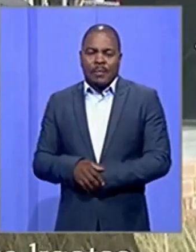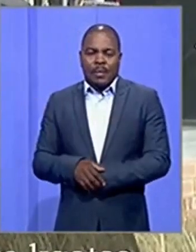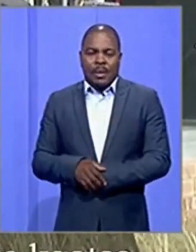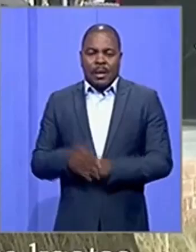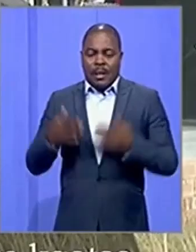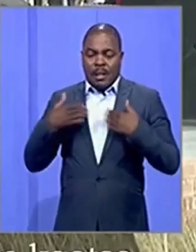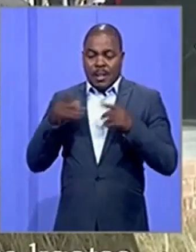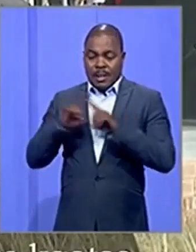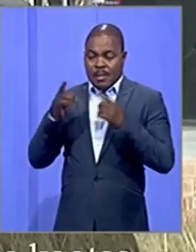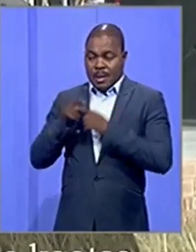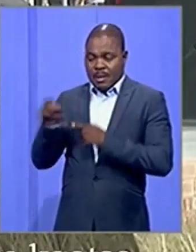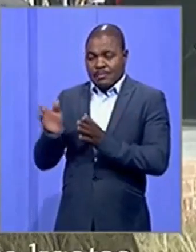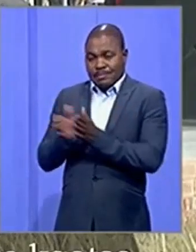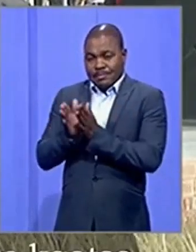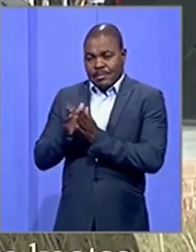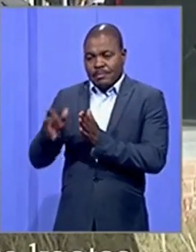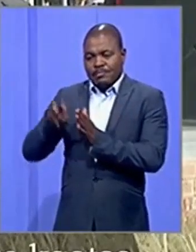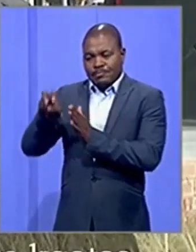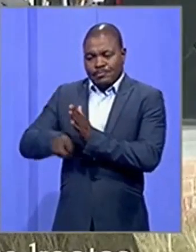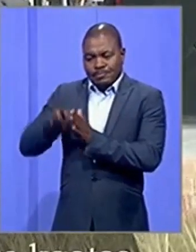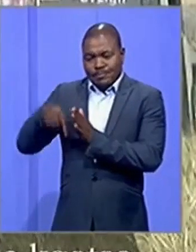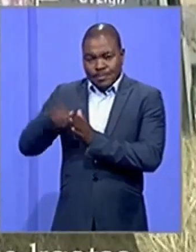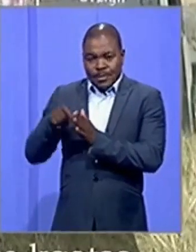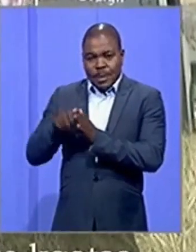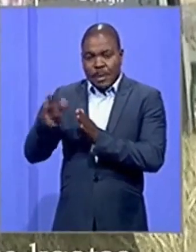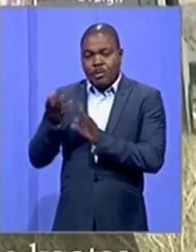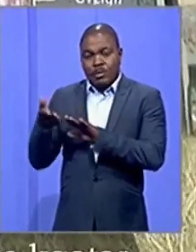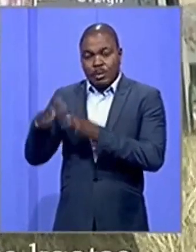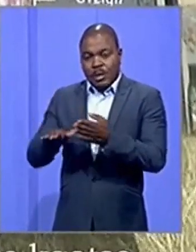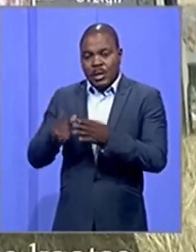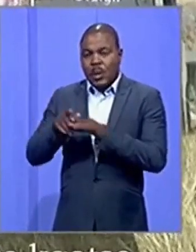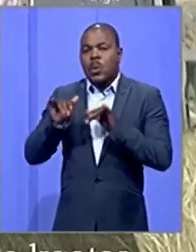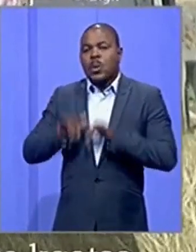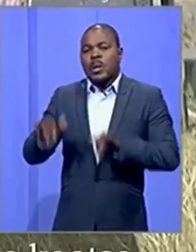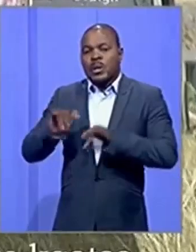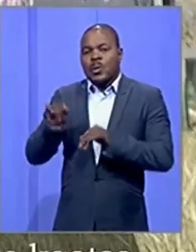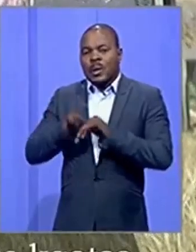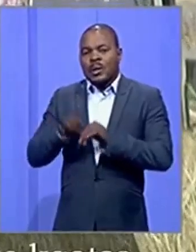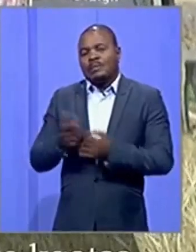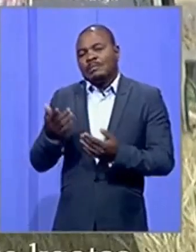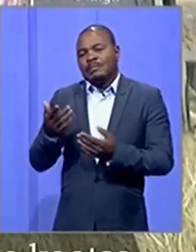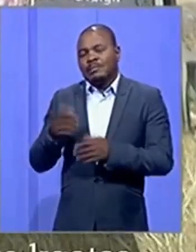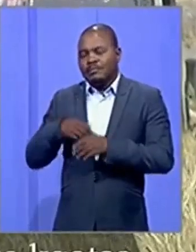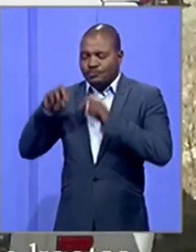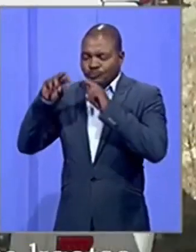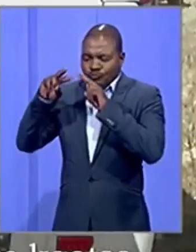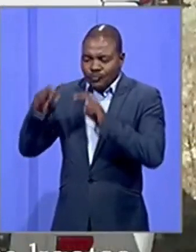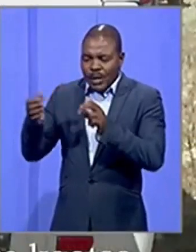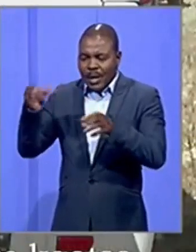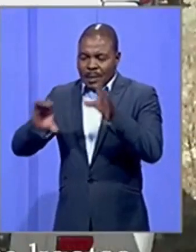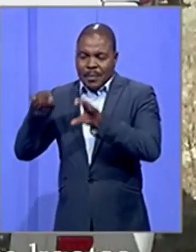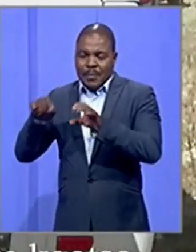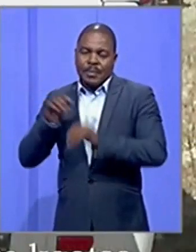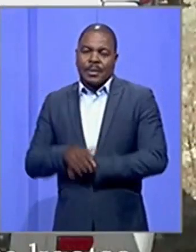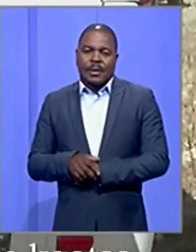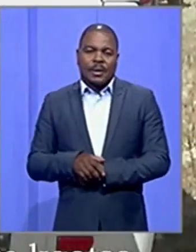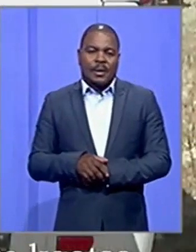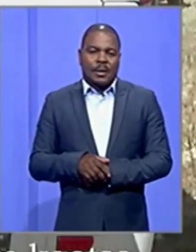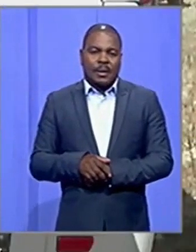leo le dirileng kopo ya gore go epololwe masaledi la re le santse le emetse dipholo tsa diteko tsa forensiki. Re golagane